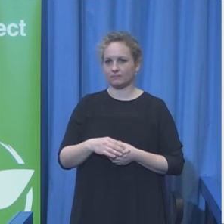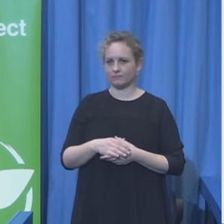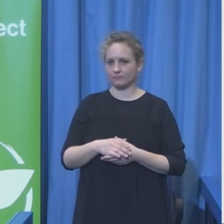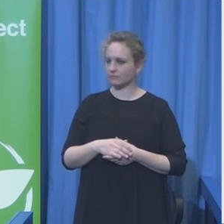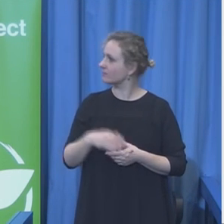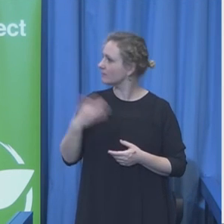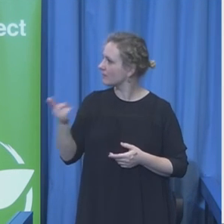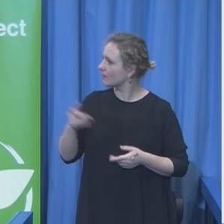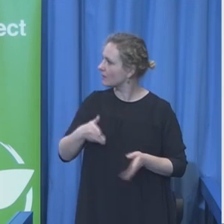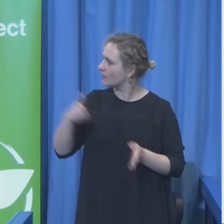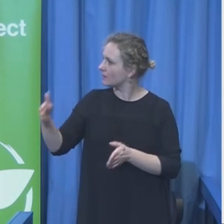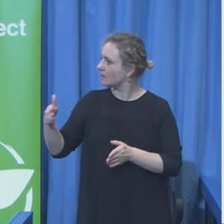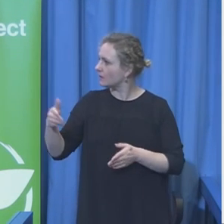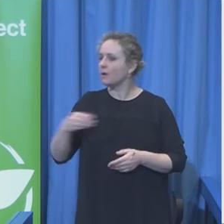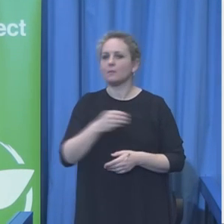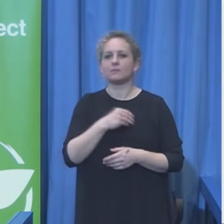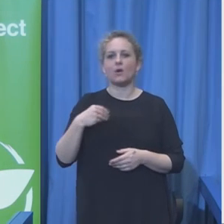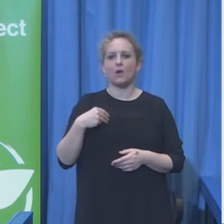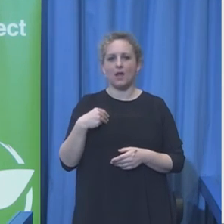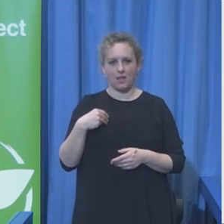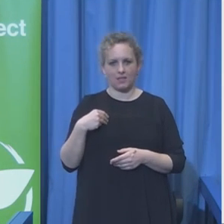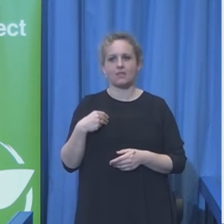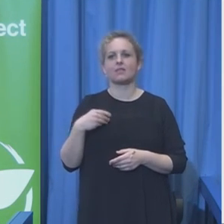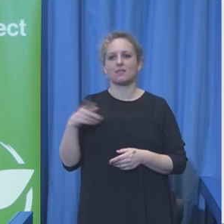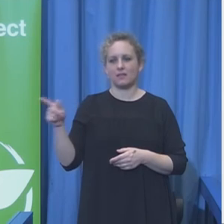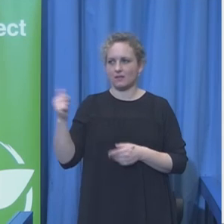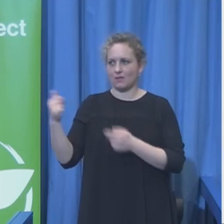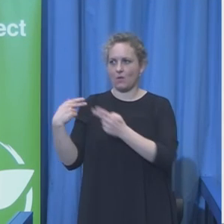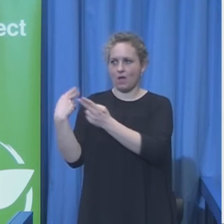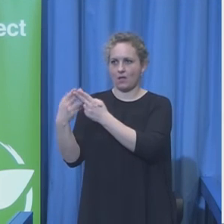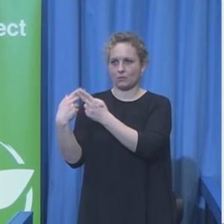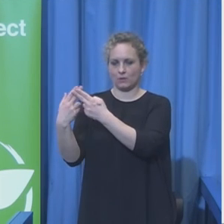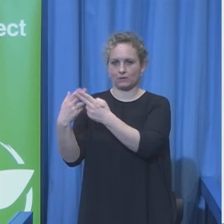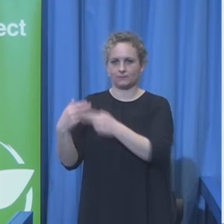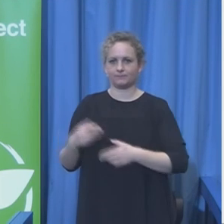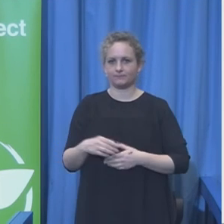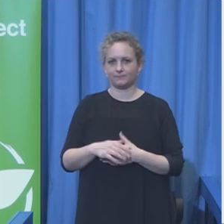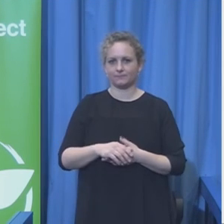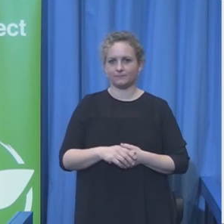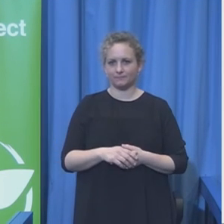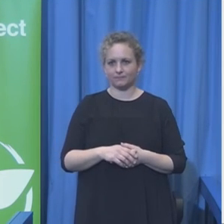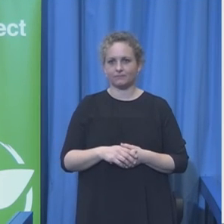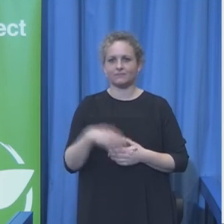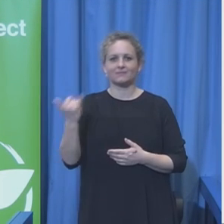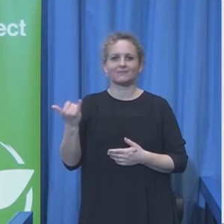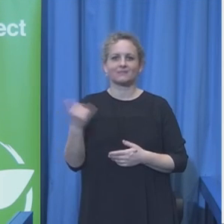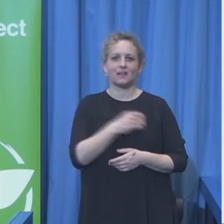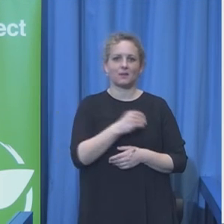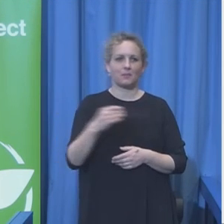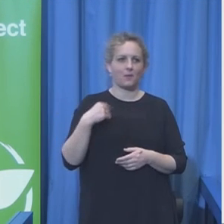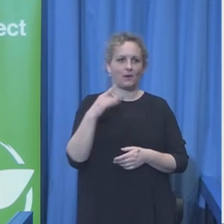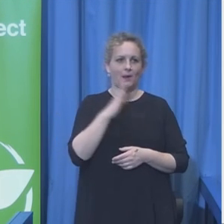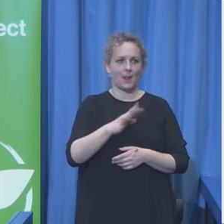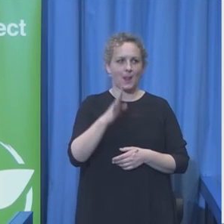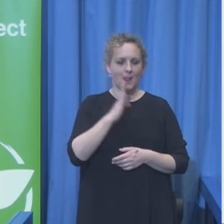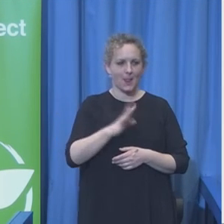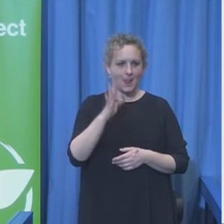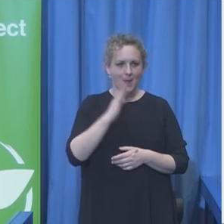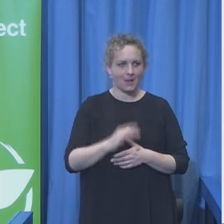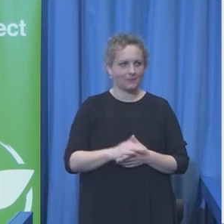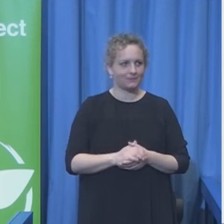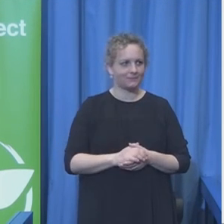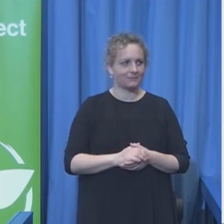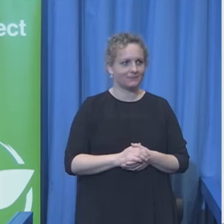gentleman from Spain. So, Mr. Plura, please. Bardzo dziękuję. Jestem przekonany, że dla pozytywnych zmian na rynku